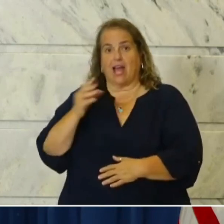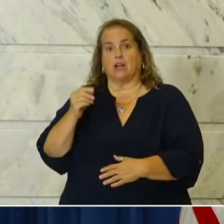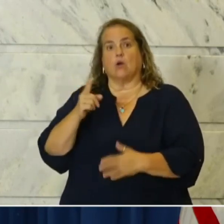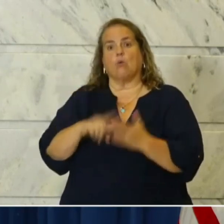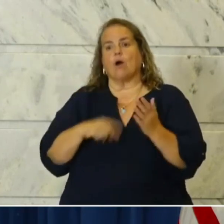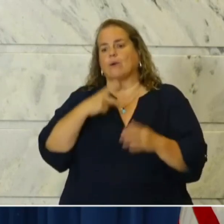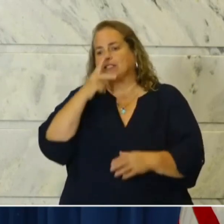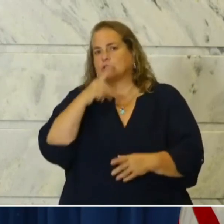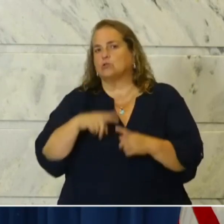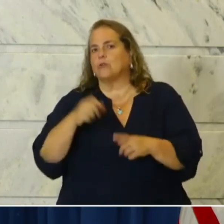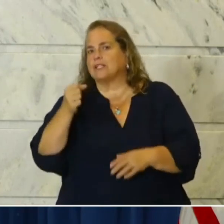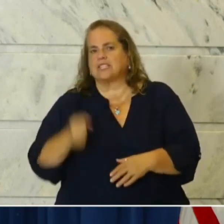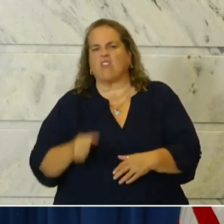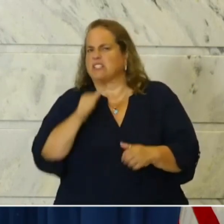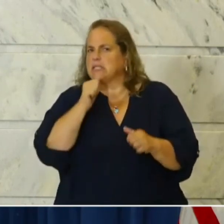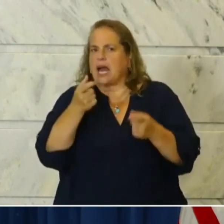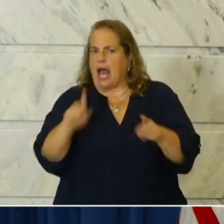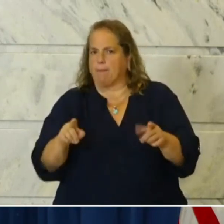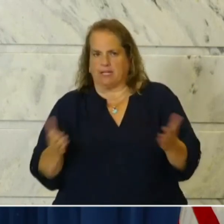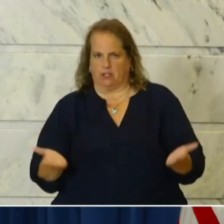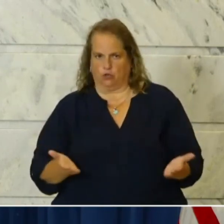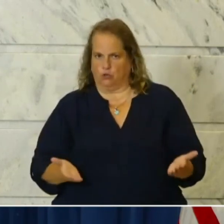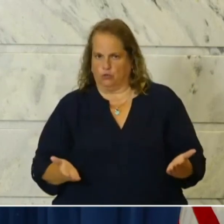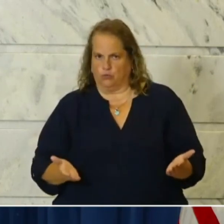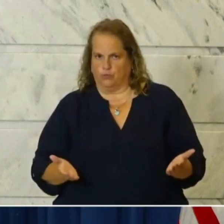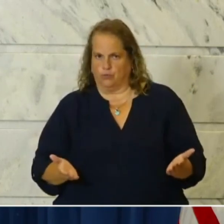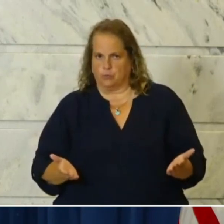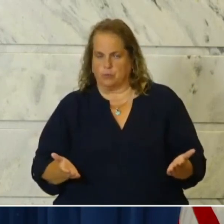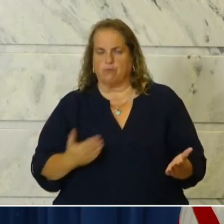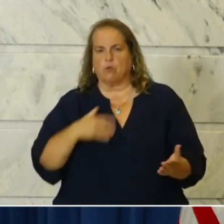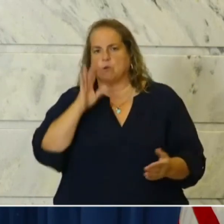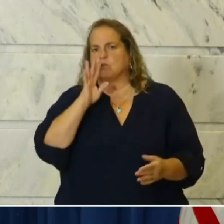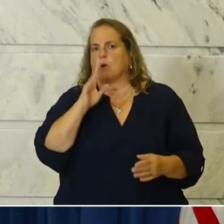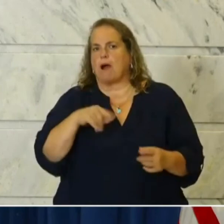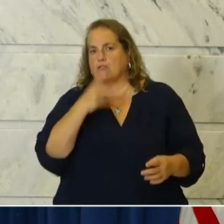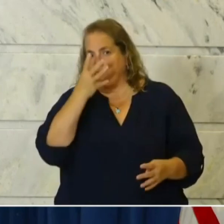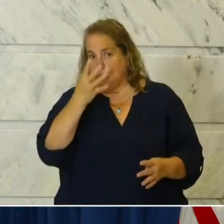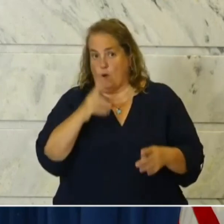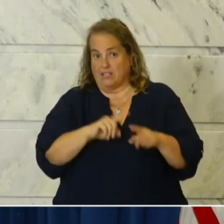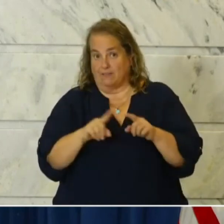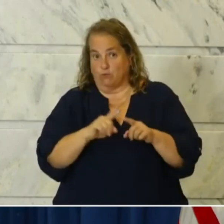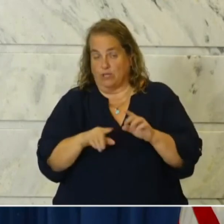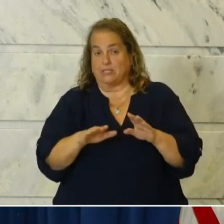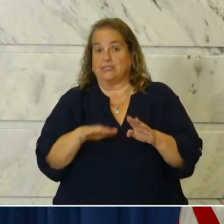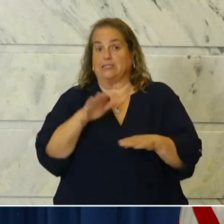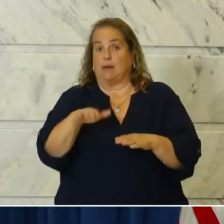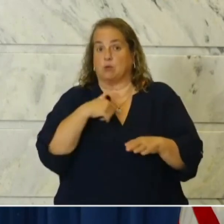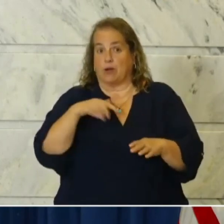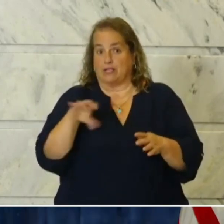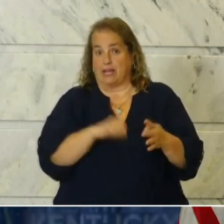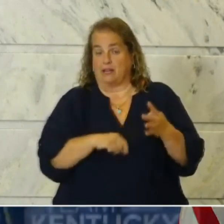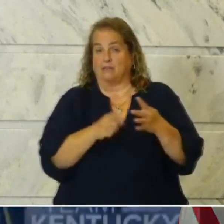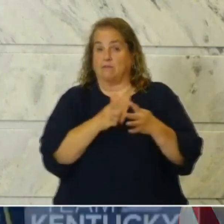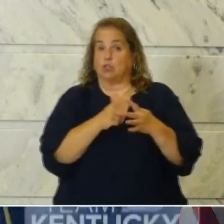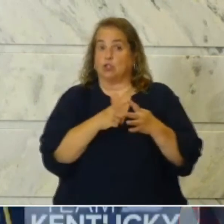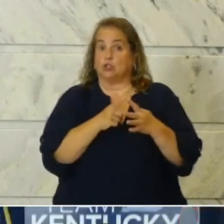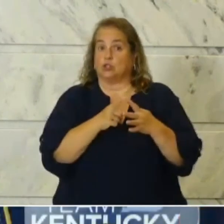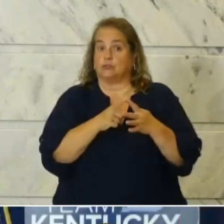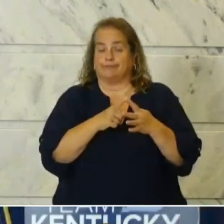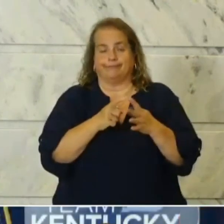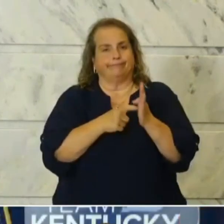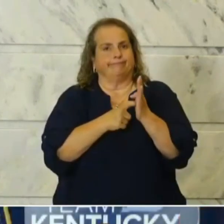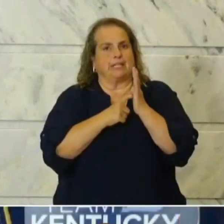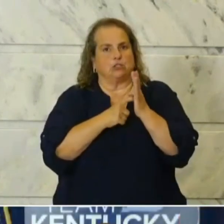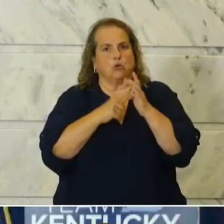not happen here. I want to again go over the 4 different steps that we are taking. Number 1,